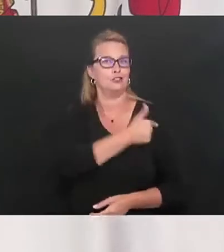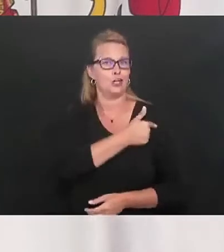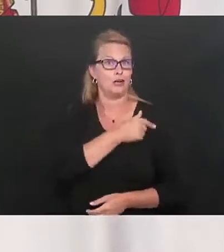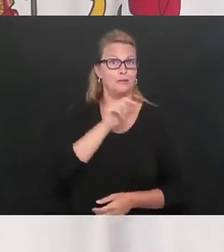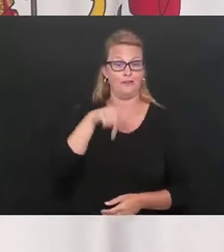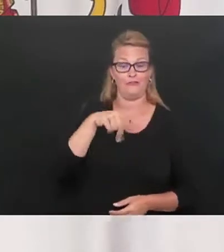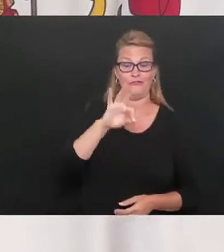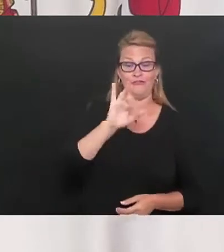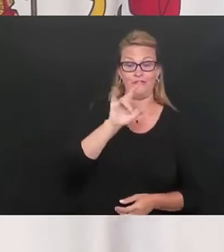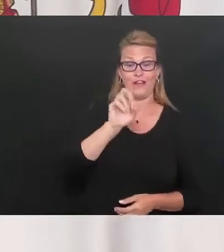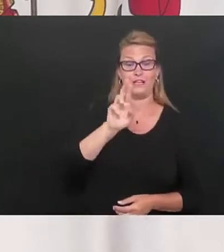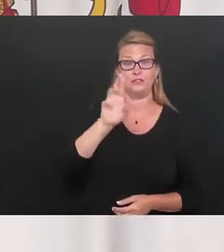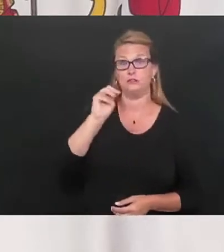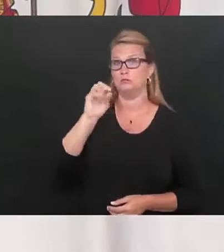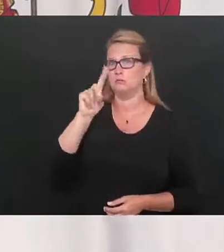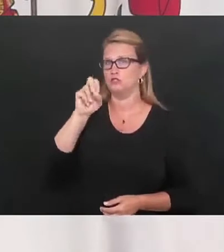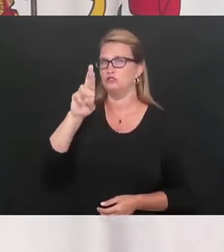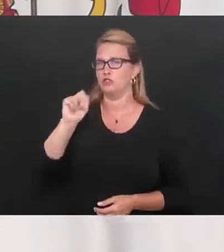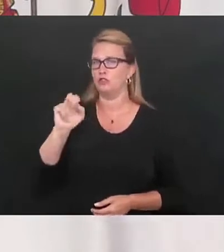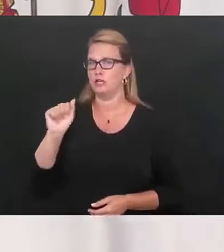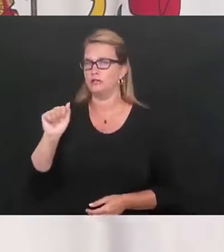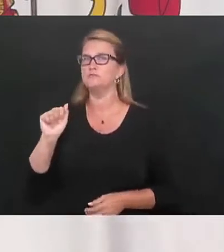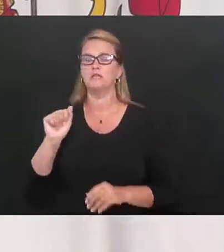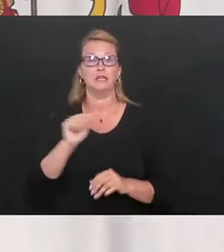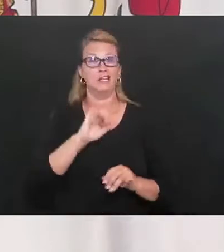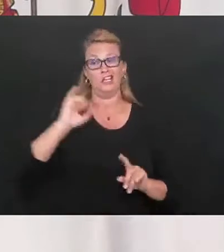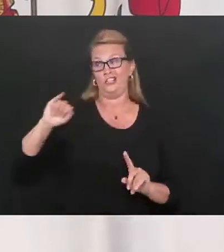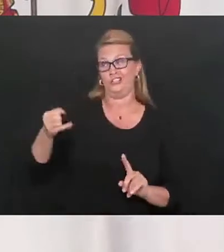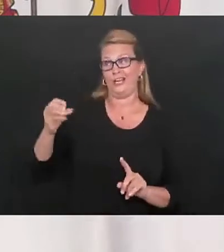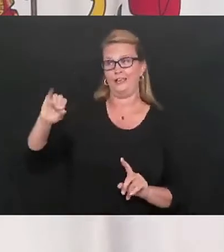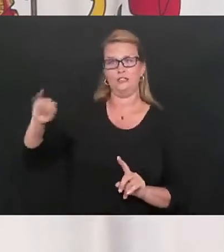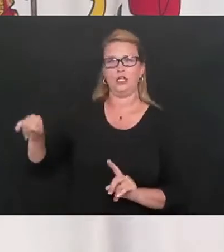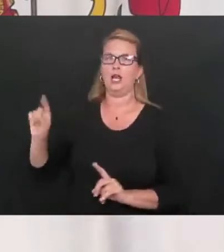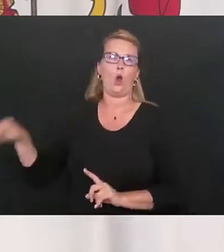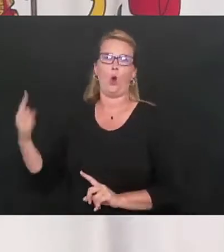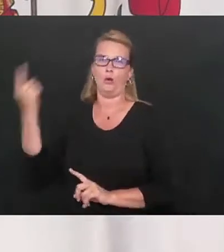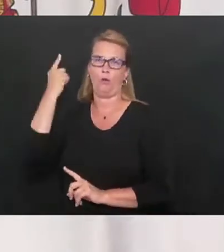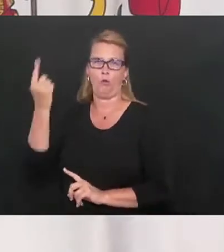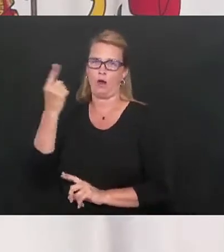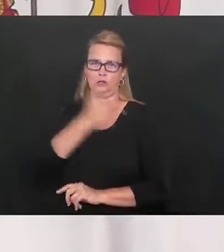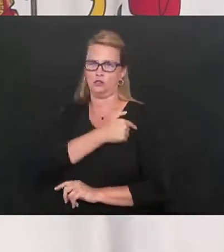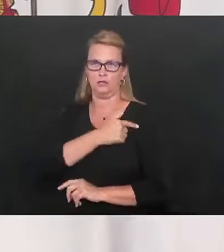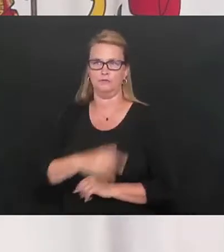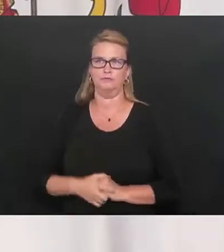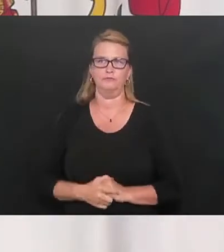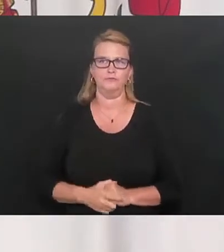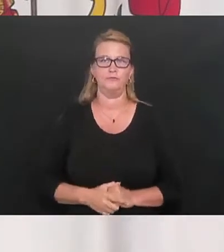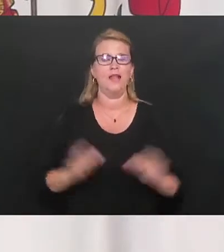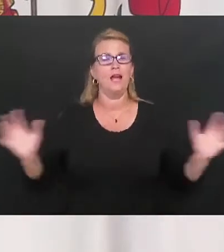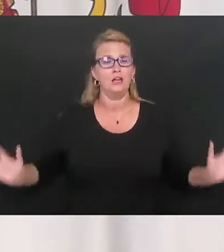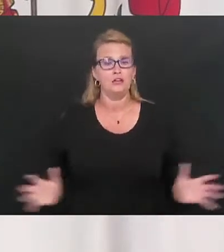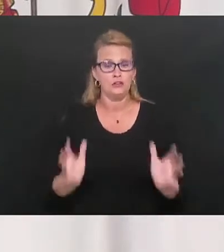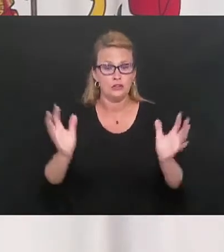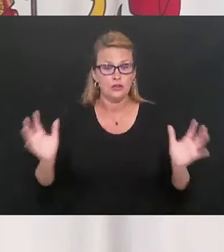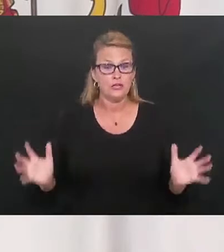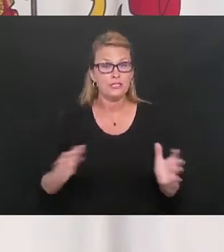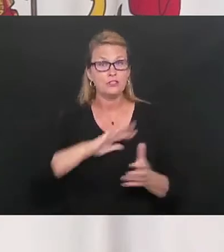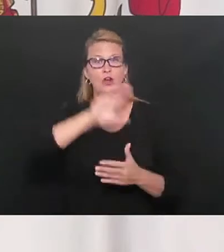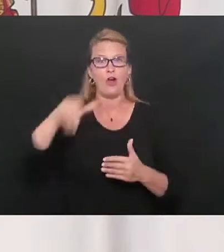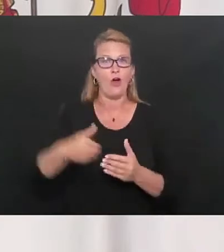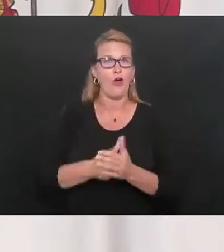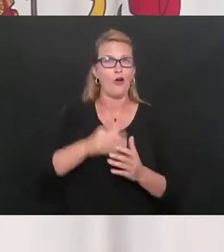Moderna, if you've had Johnson & Johnson, you don't need a second shot. I encourage all of our parents